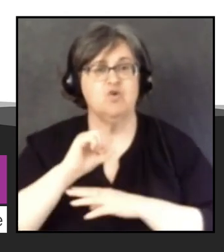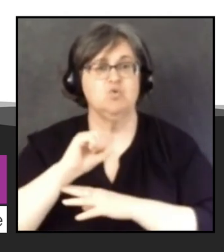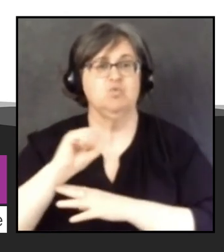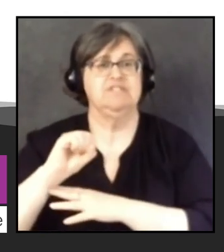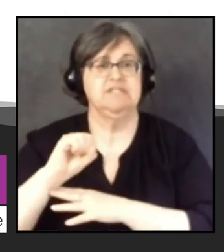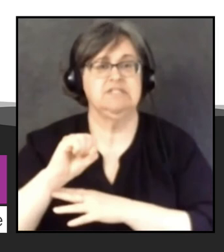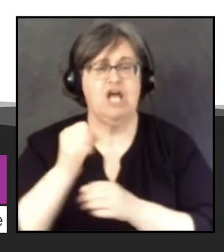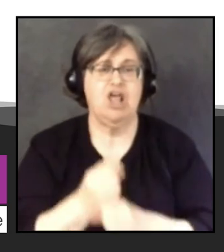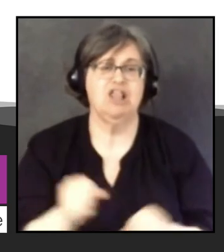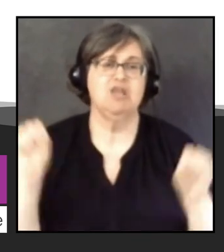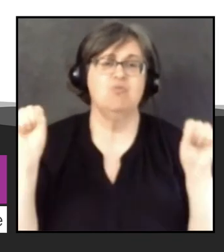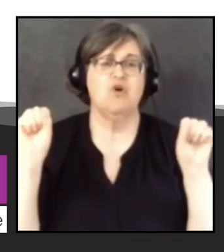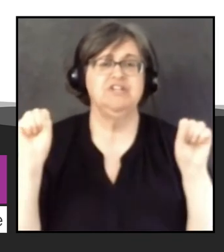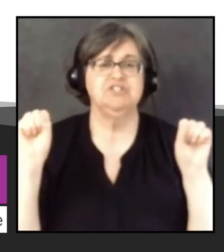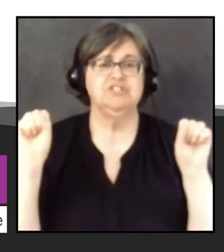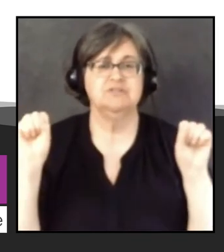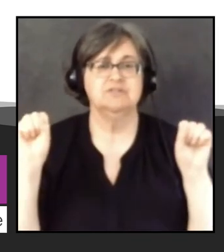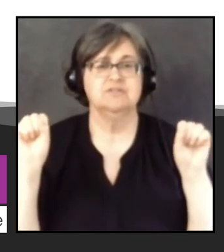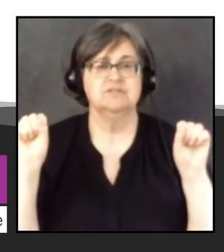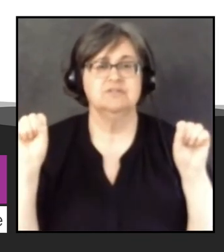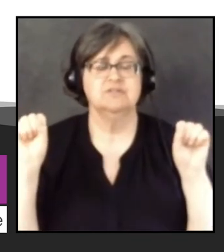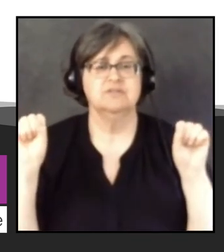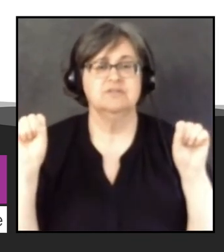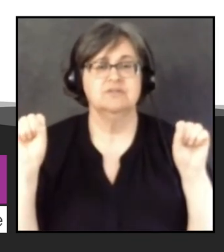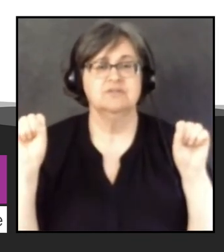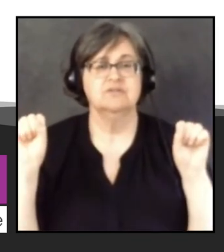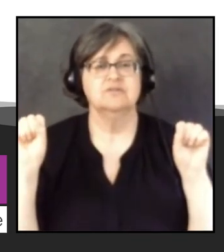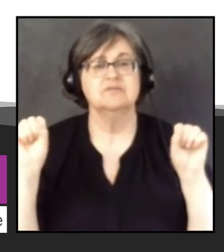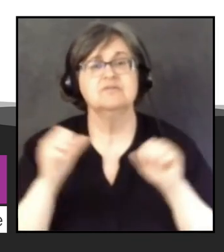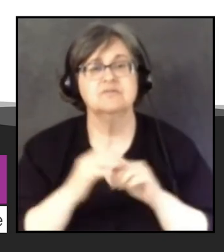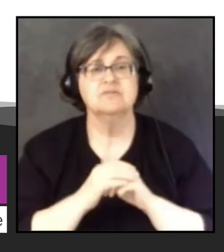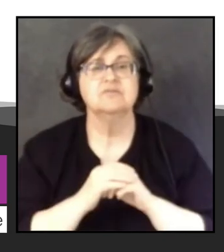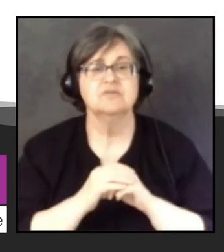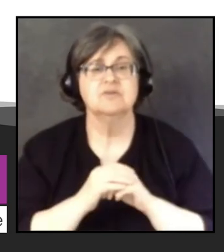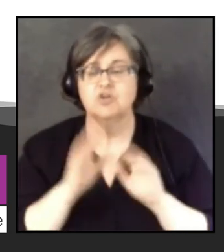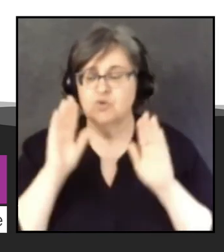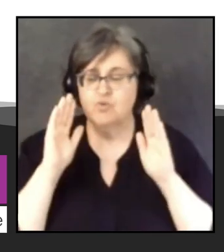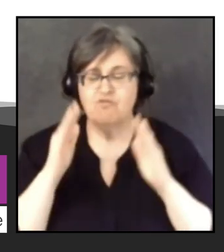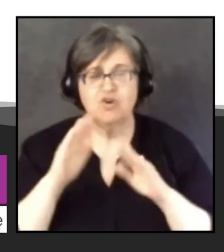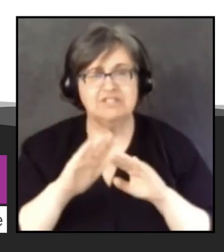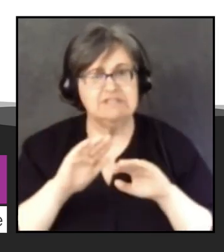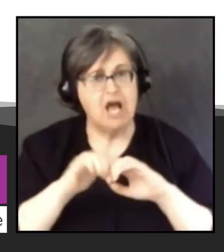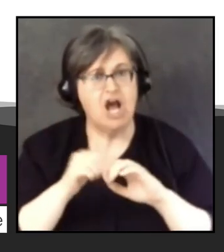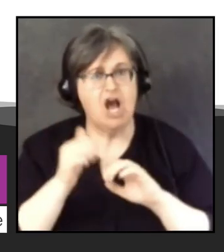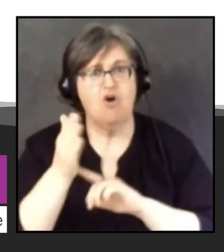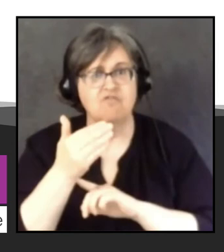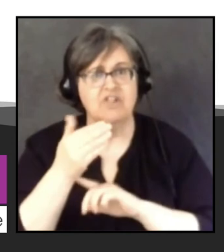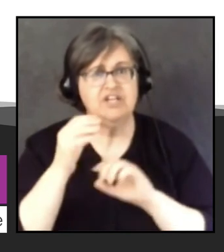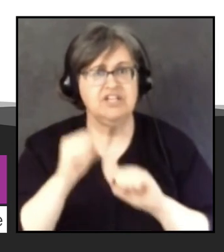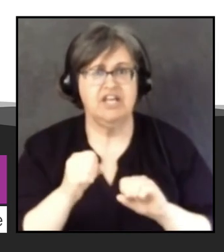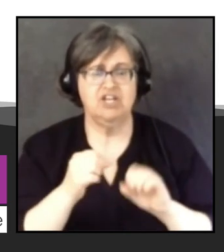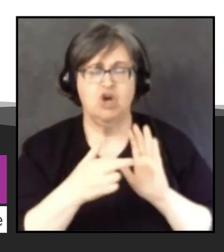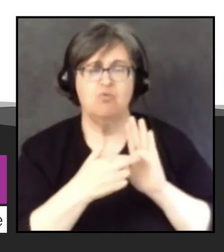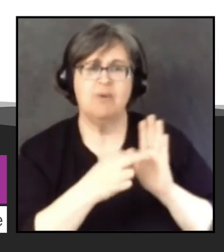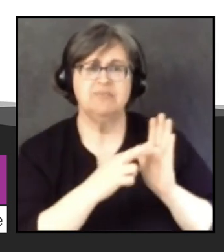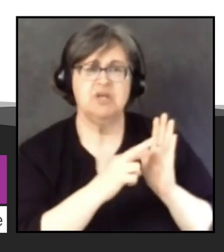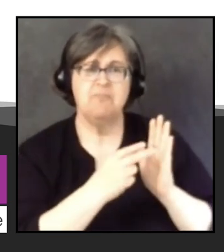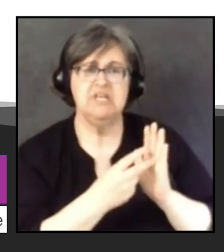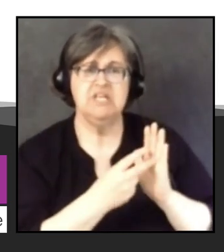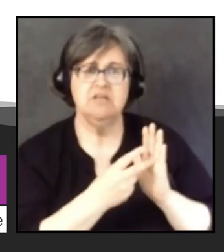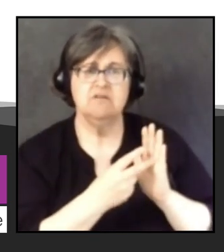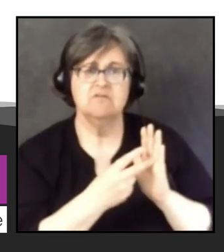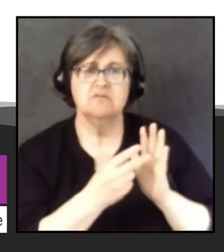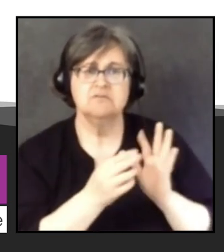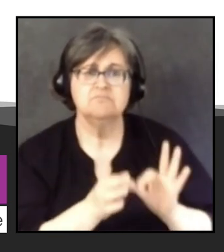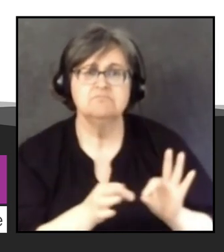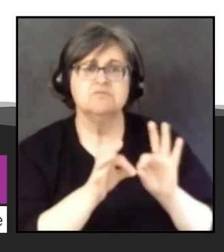and liberation, and really kind of centering on how they can make meaning or represent meaning for so many people.